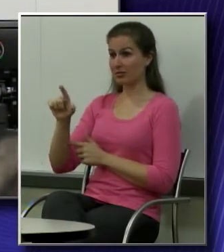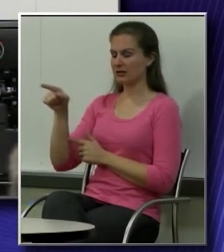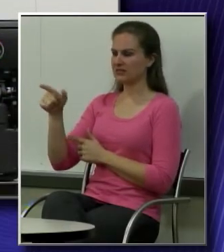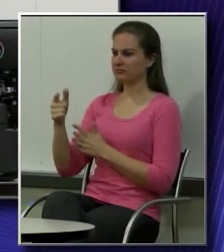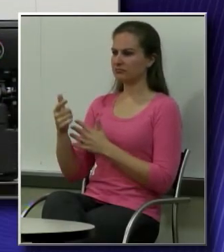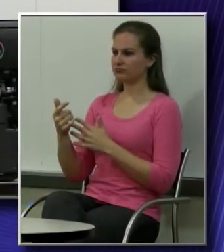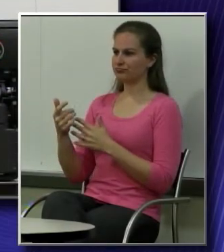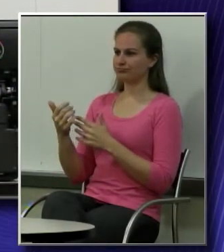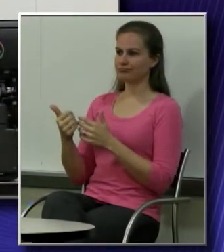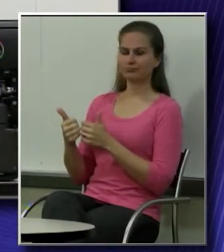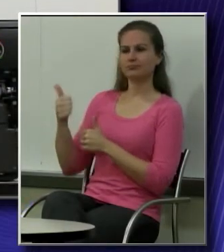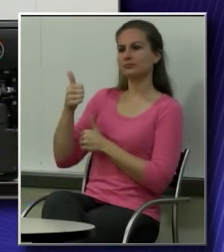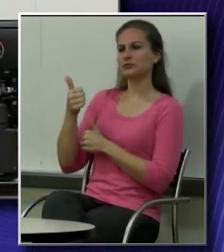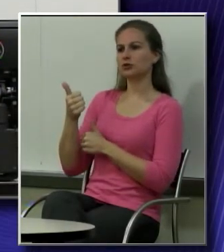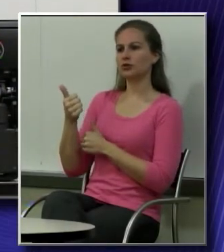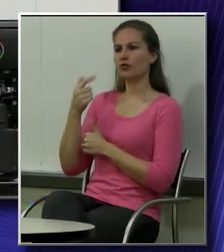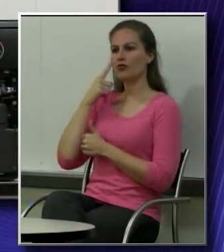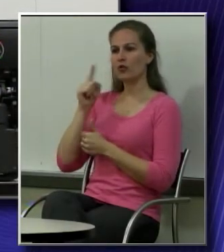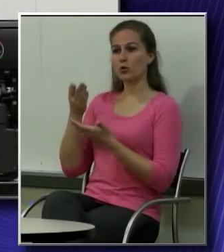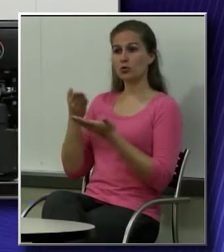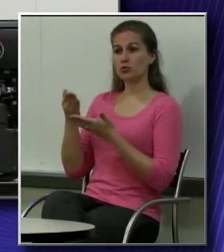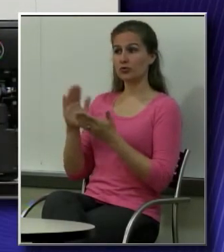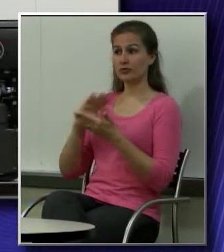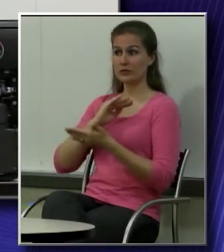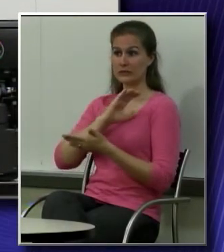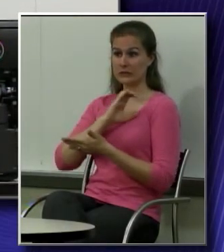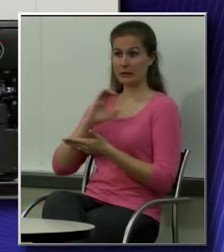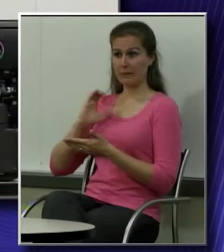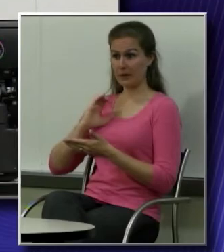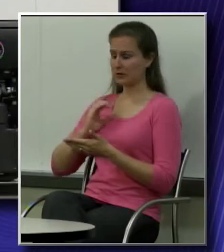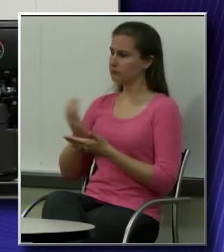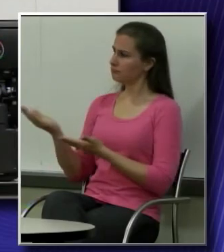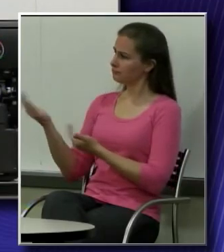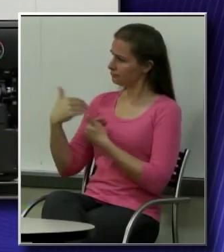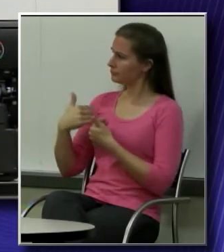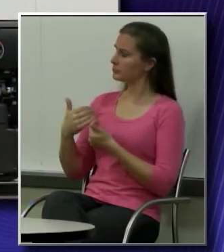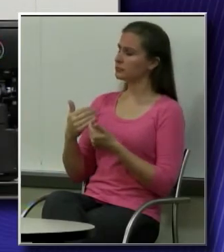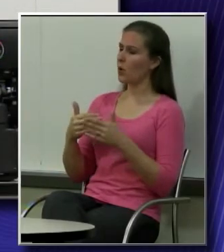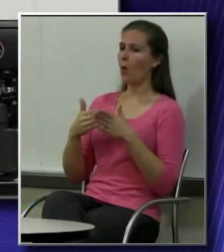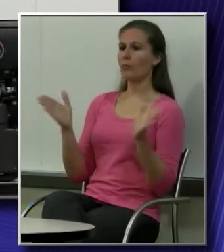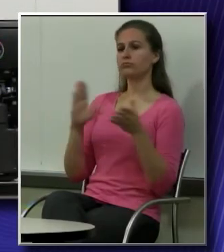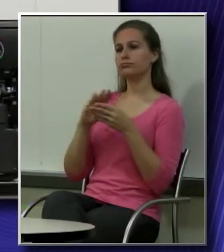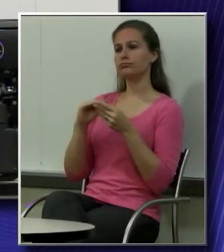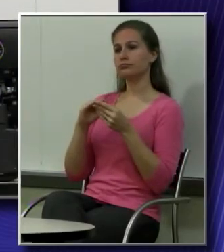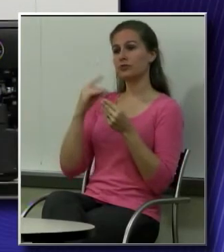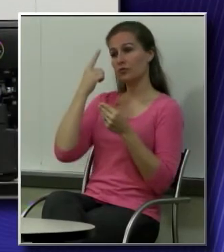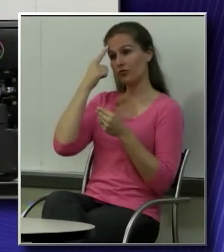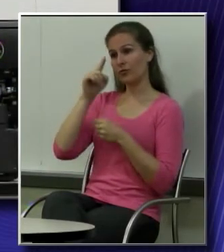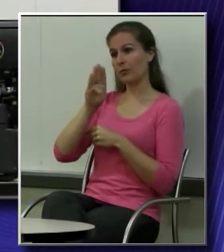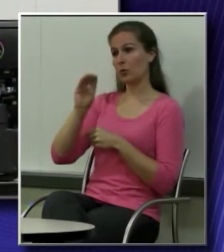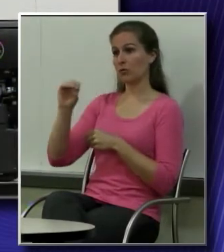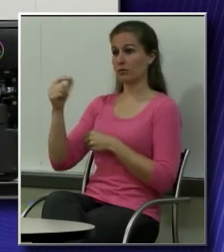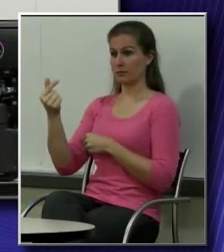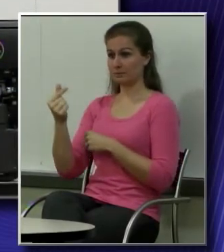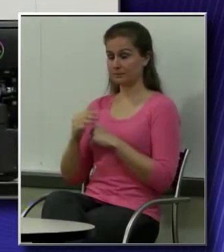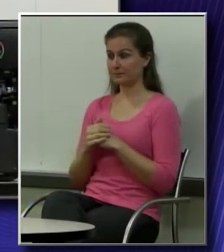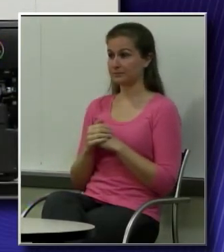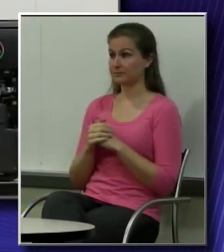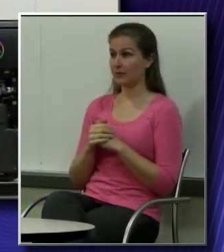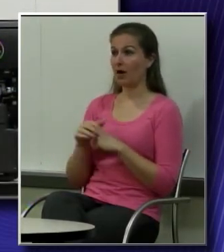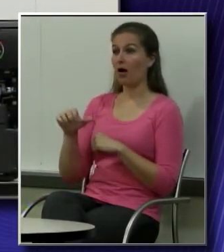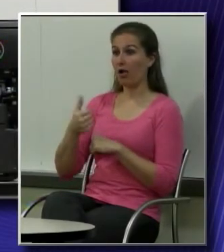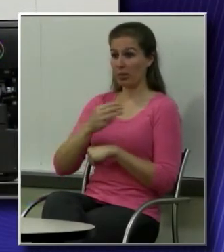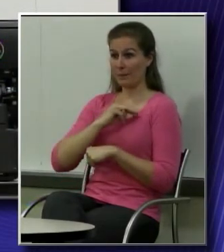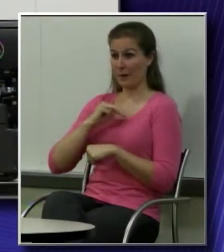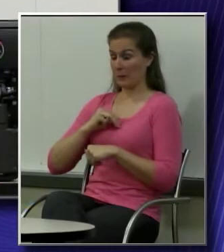committee, to provide opening comments on behalf of the Board of Governors. She will introduce other members who are here